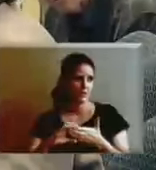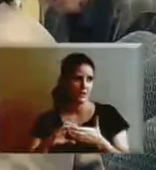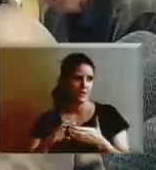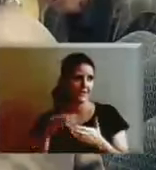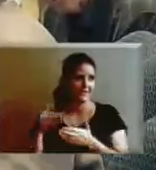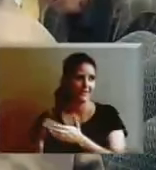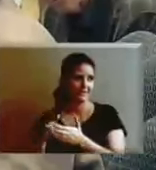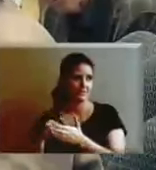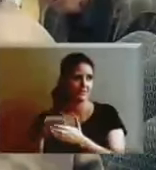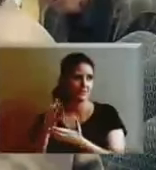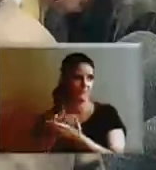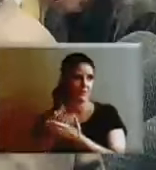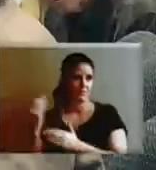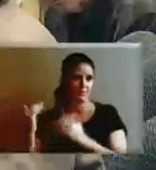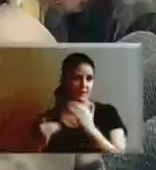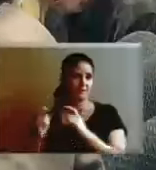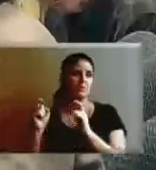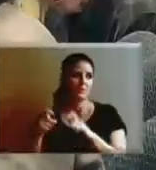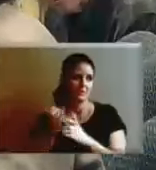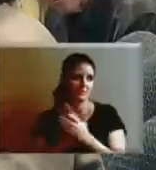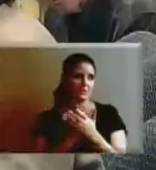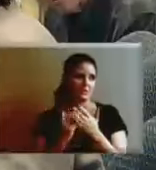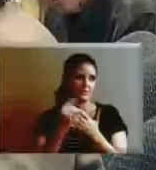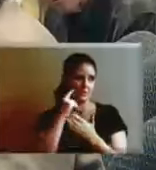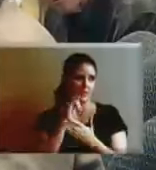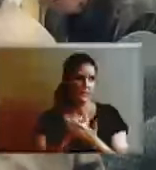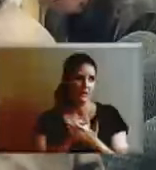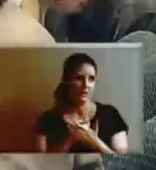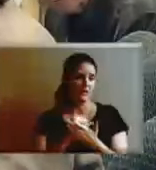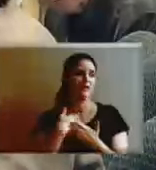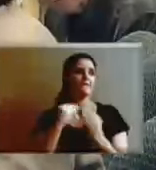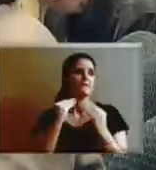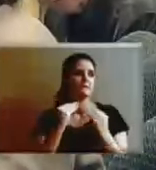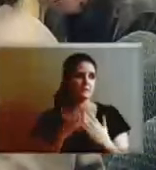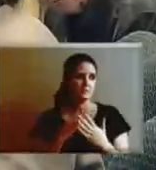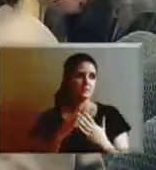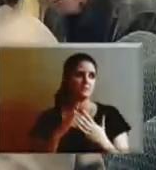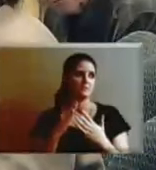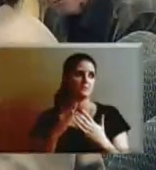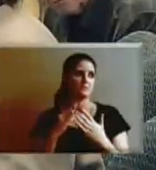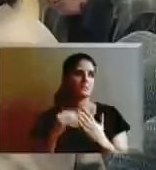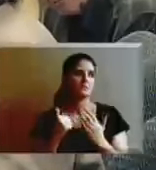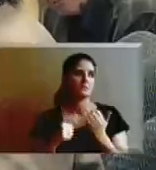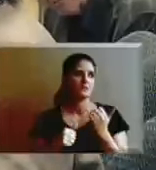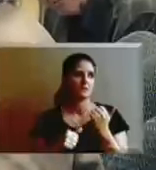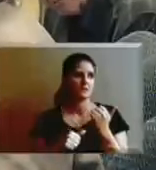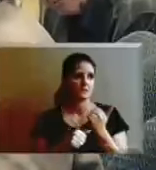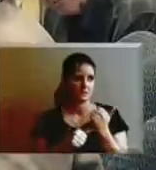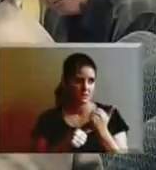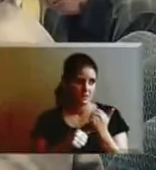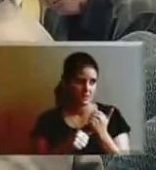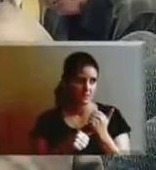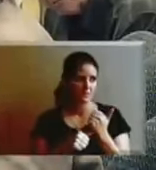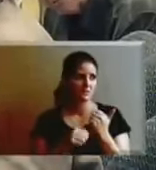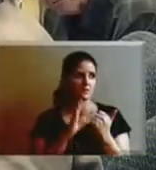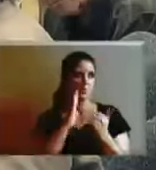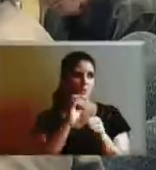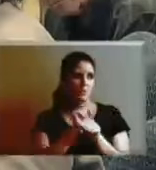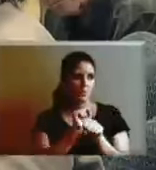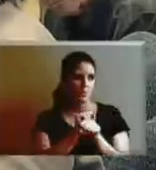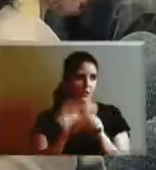be budgeted. So we have teachers, we have instructional assistants that will be working extended